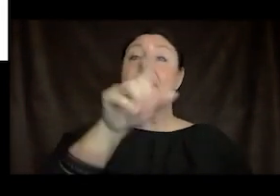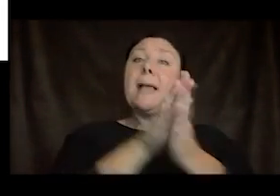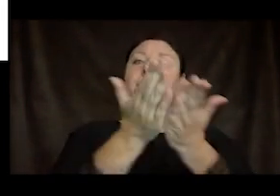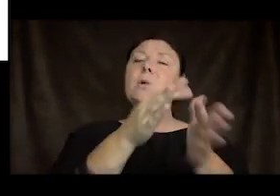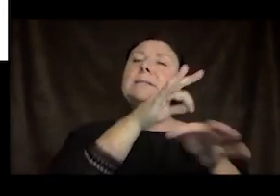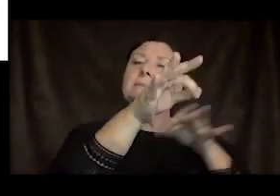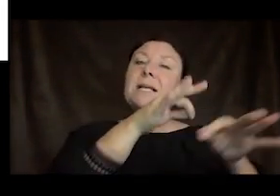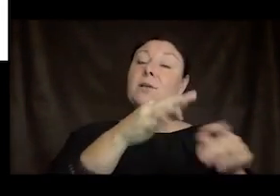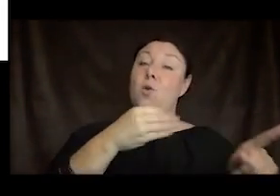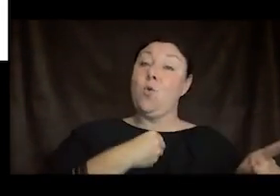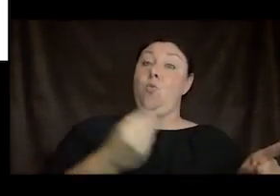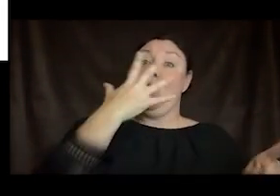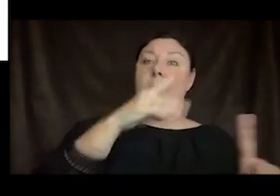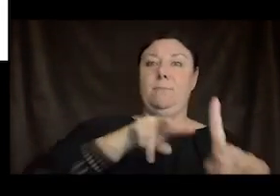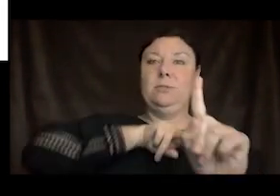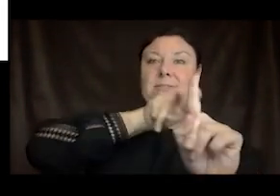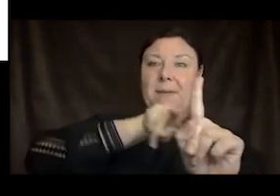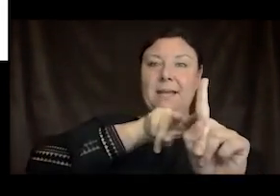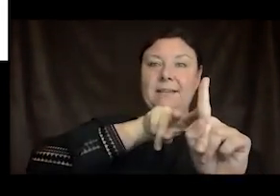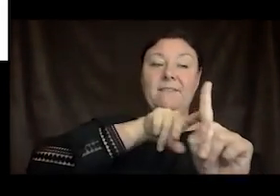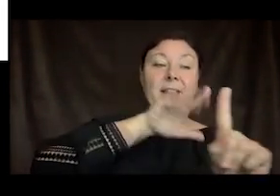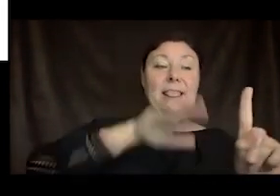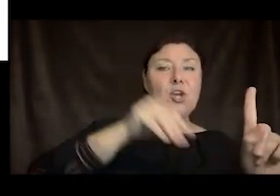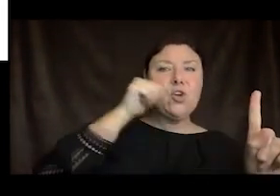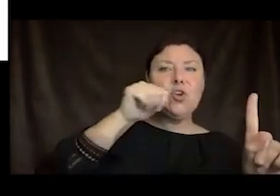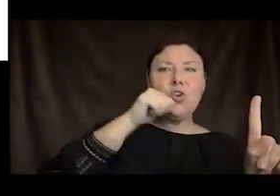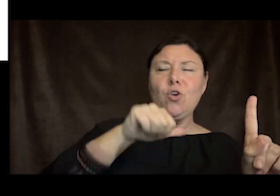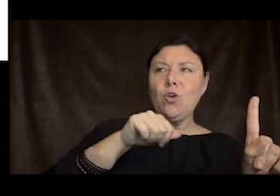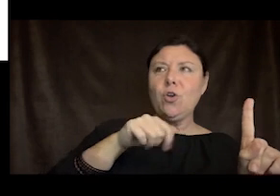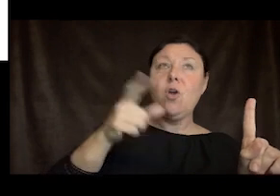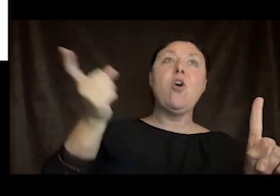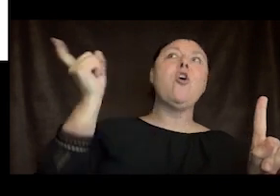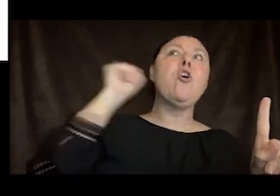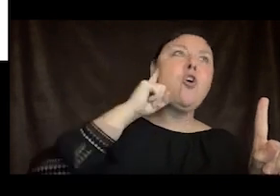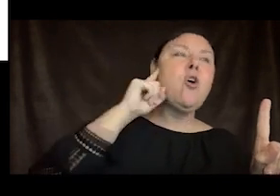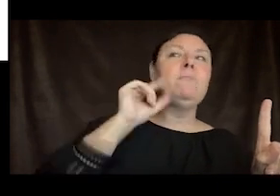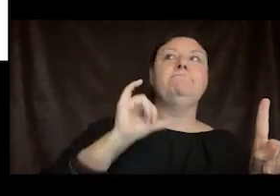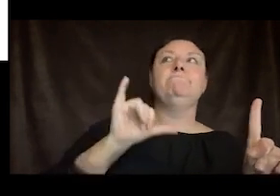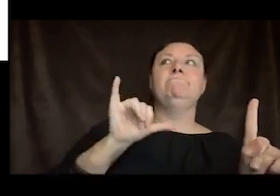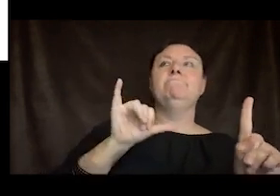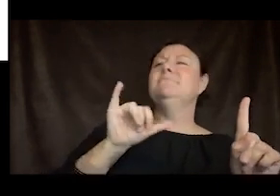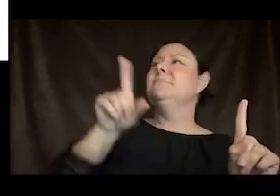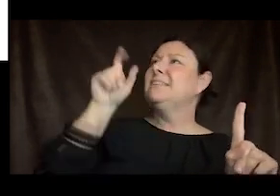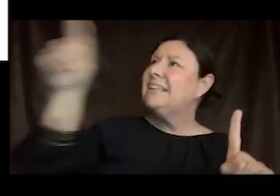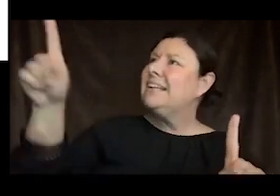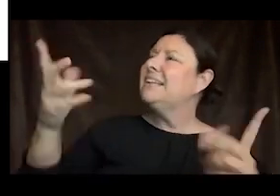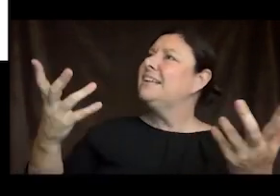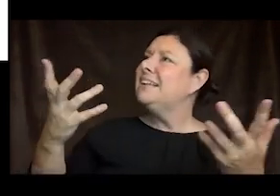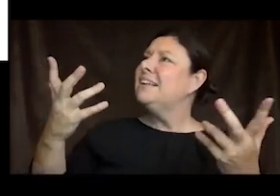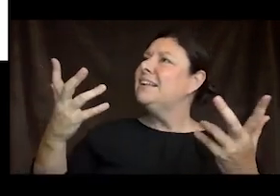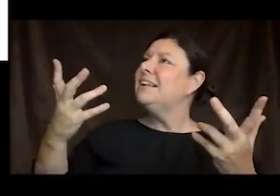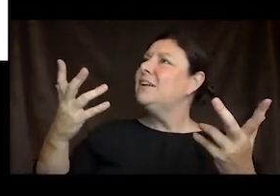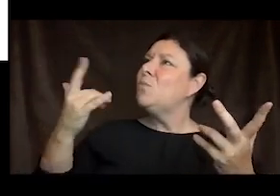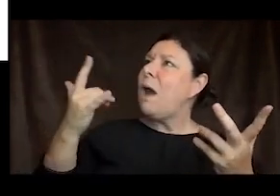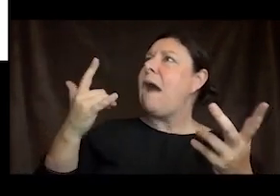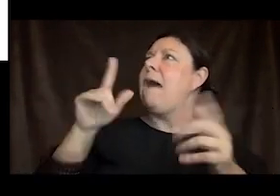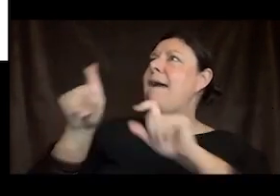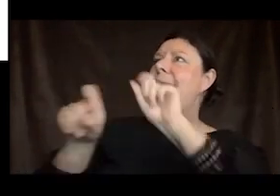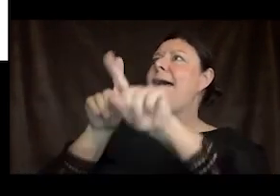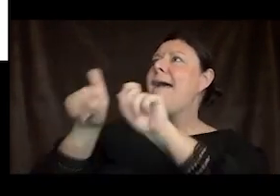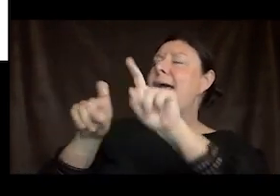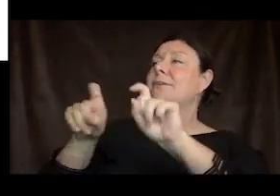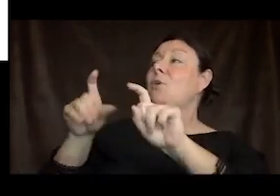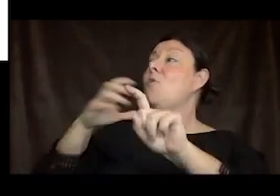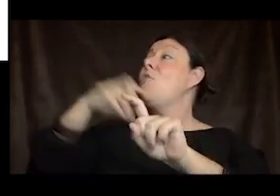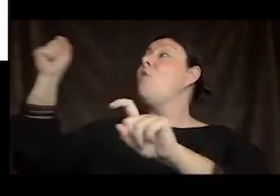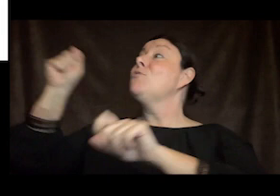she's concerned. Well, we have a child in the family, an older child who's got a totally different perspective and is